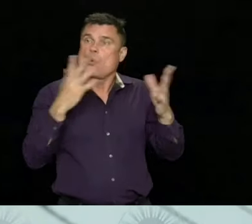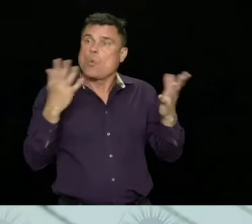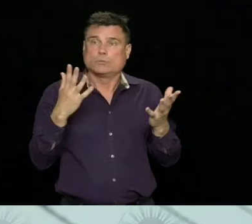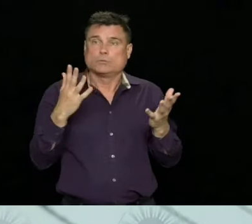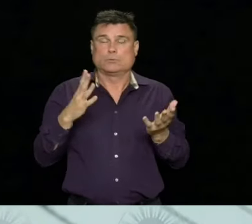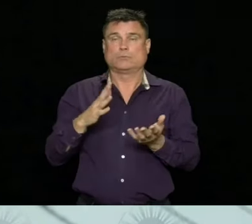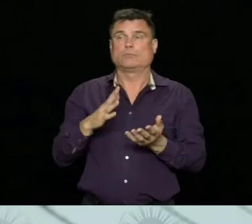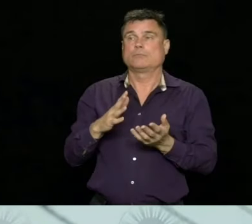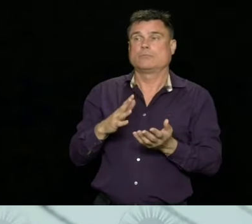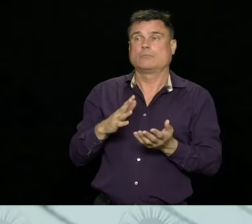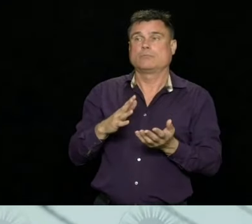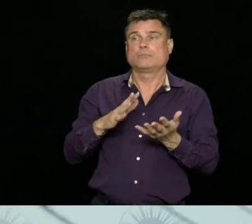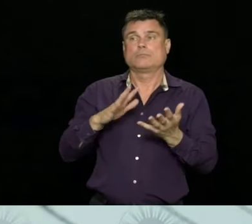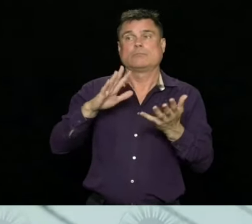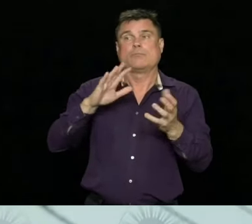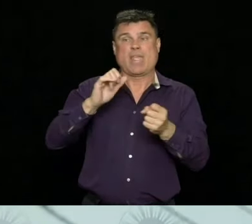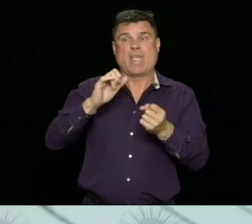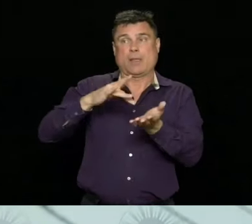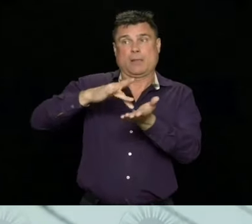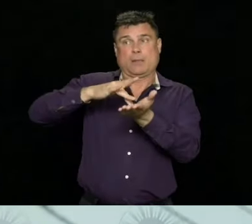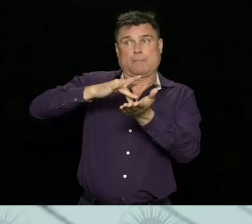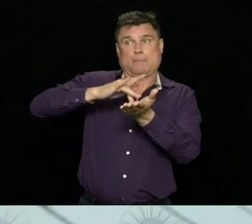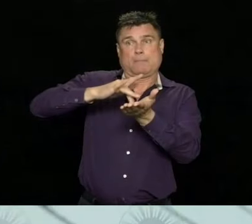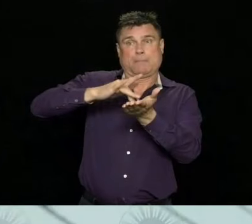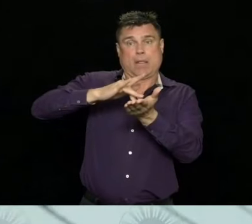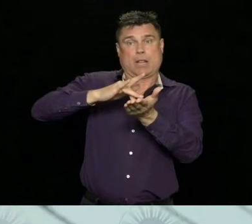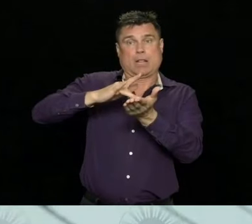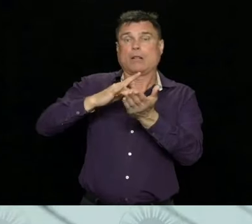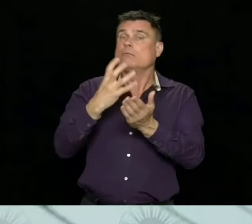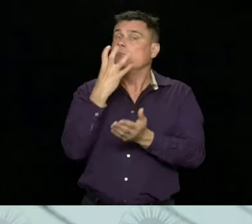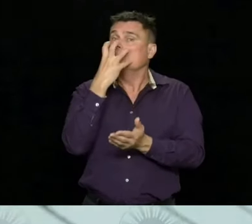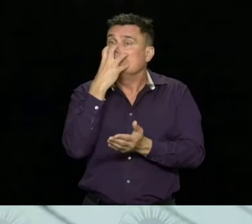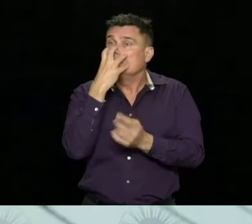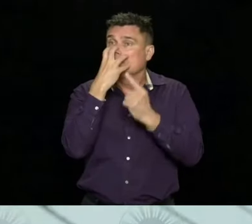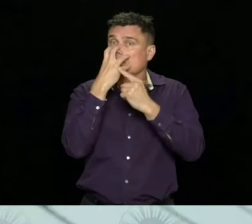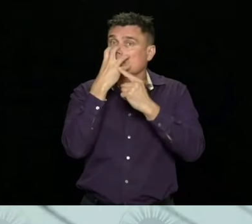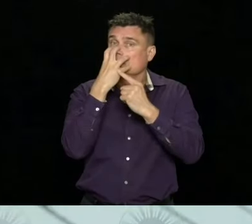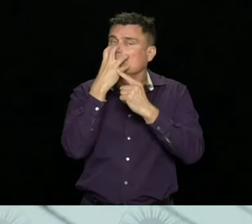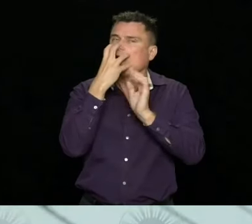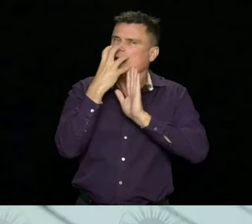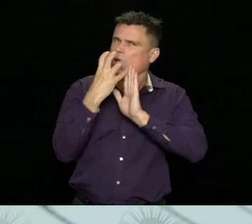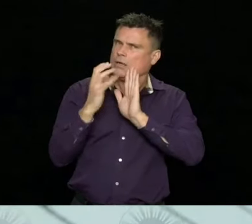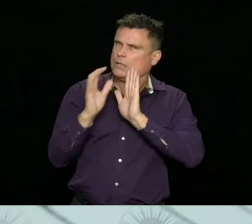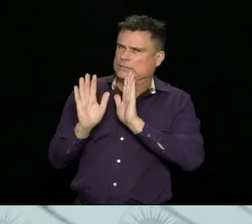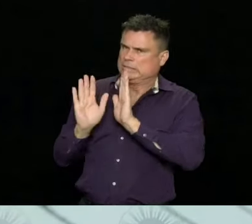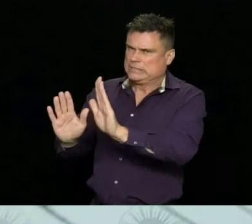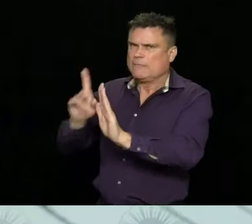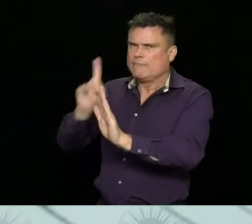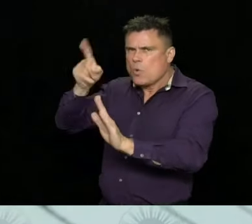the non-medical PPE, I think every business have their own suppliers, and